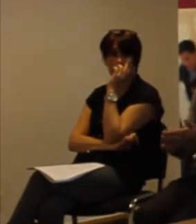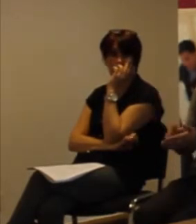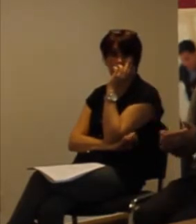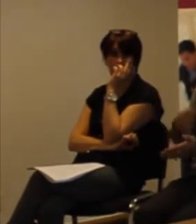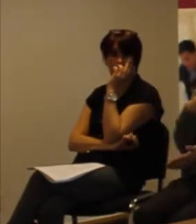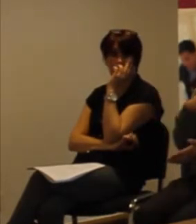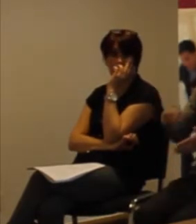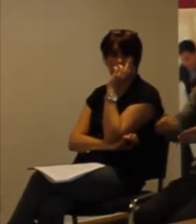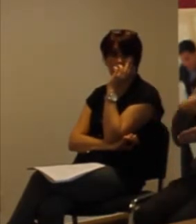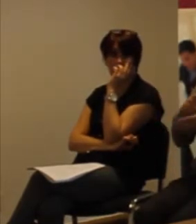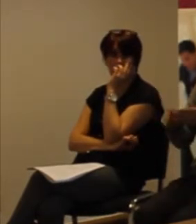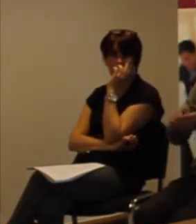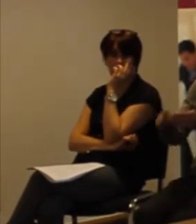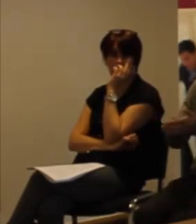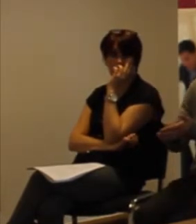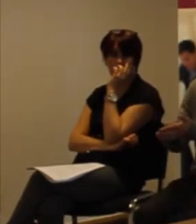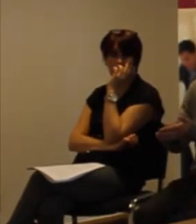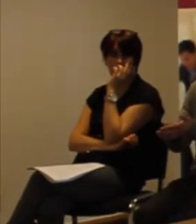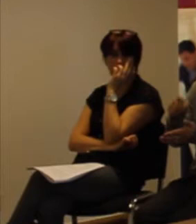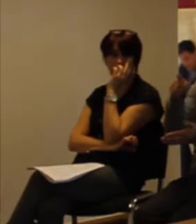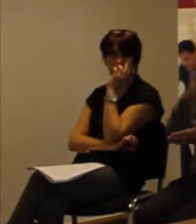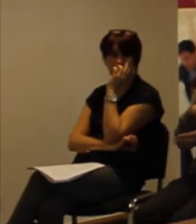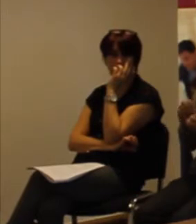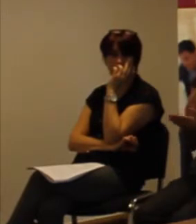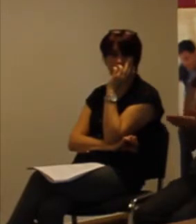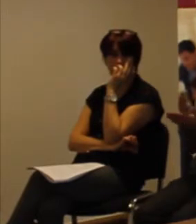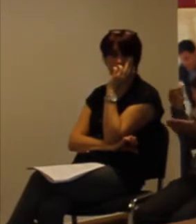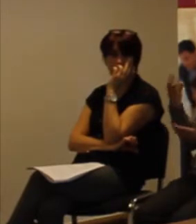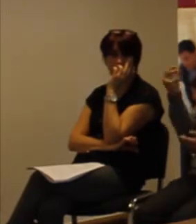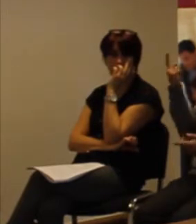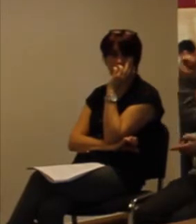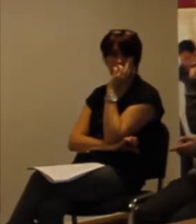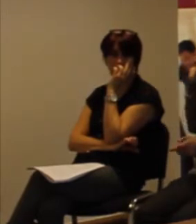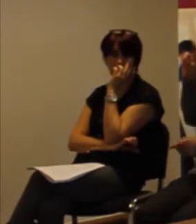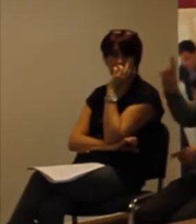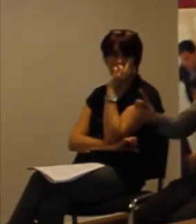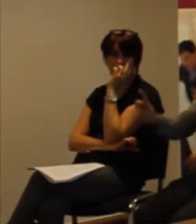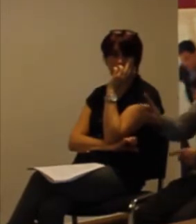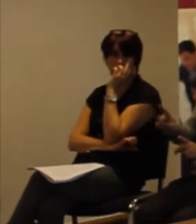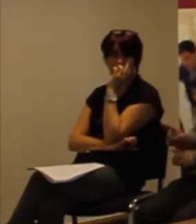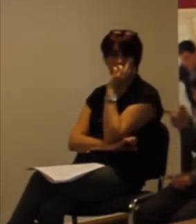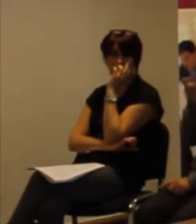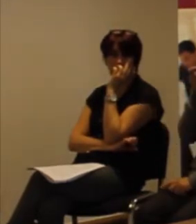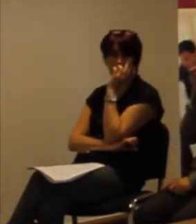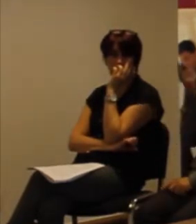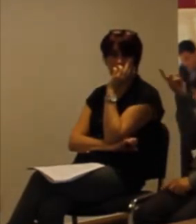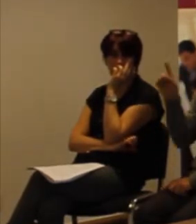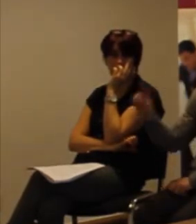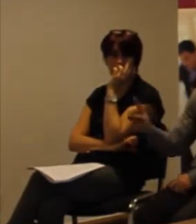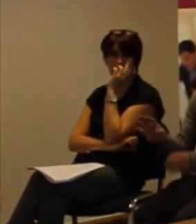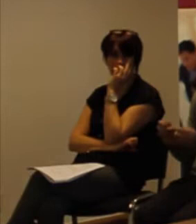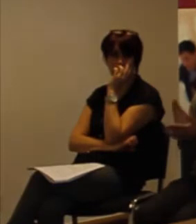scribing. What we need to do in this situation is be able to bring somebody else in, even on a temporary basis, to make sure